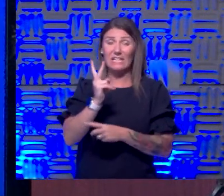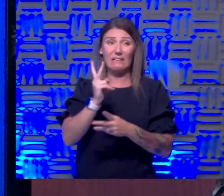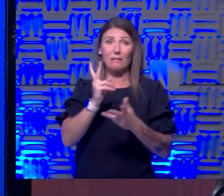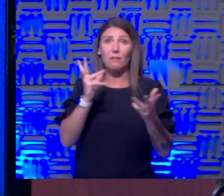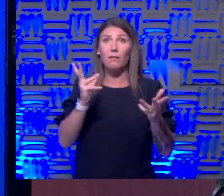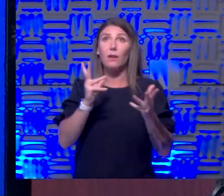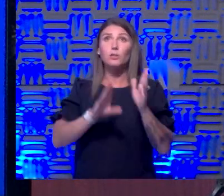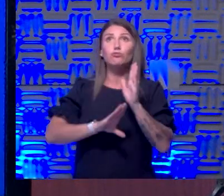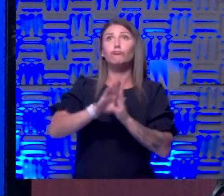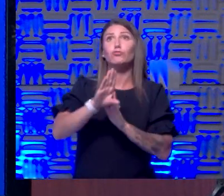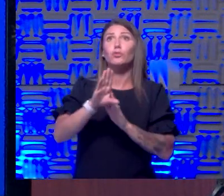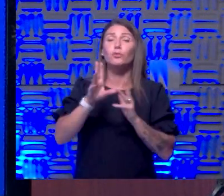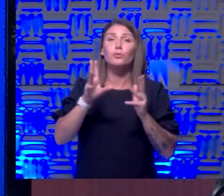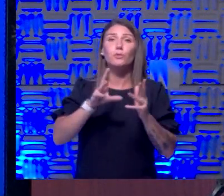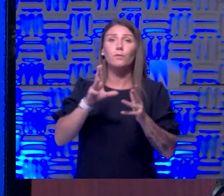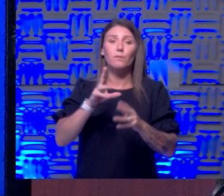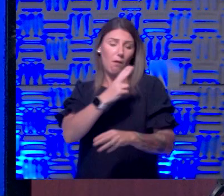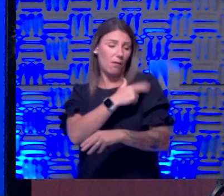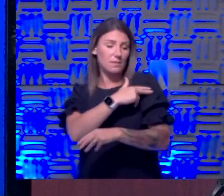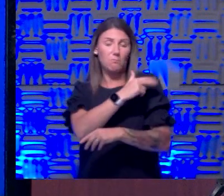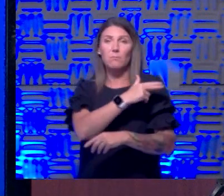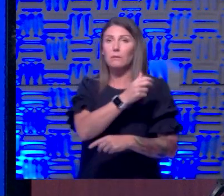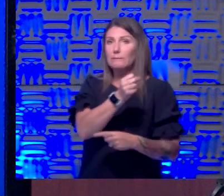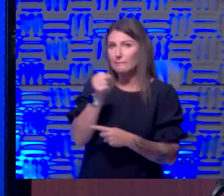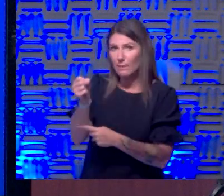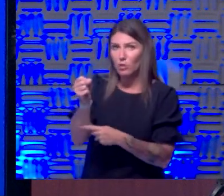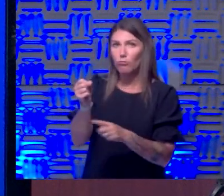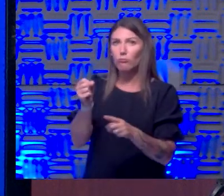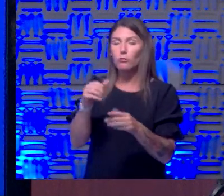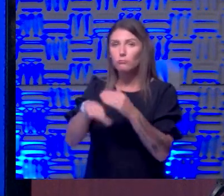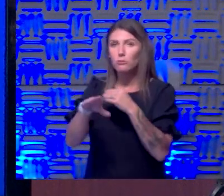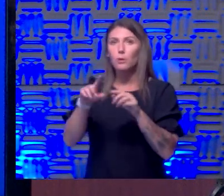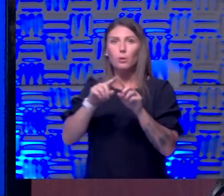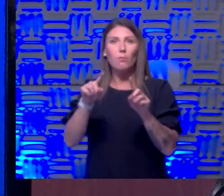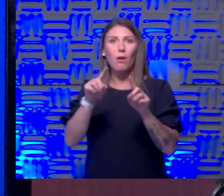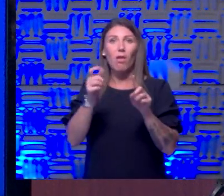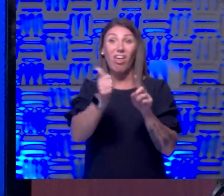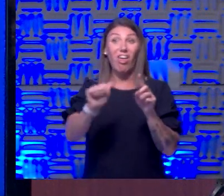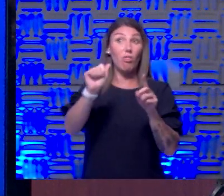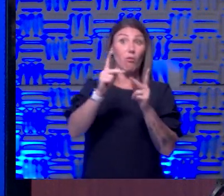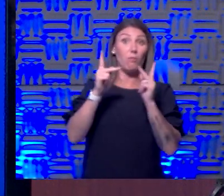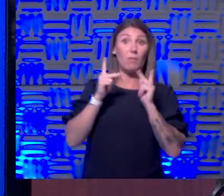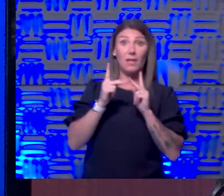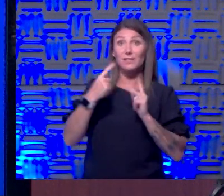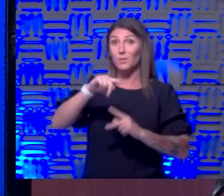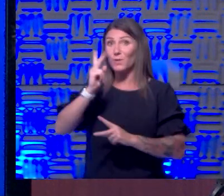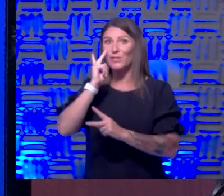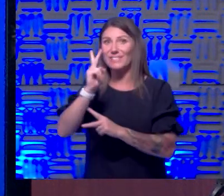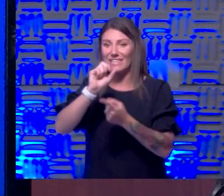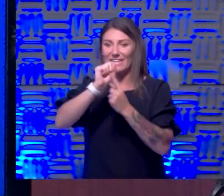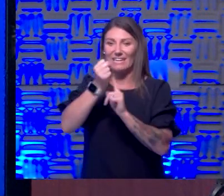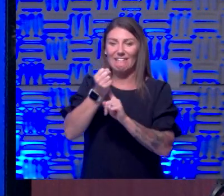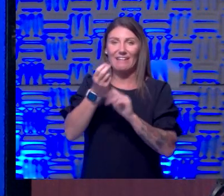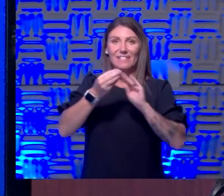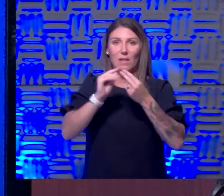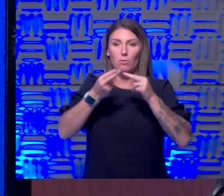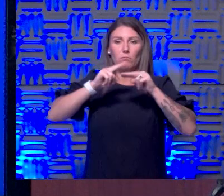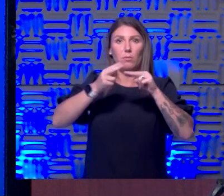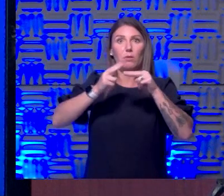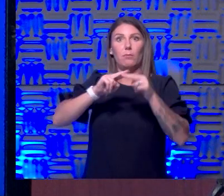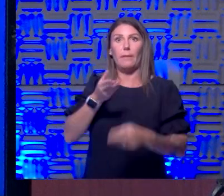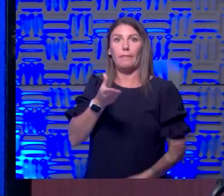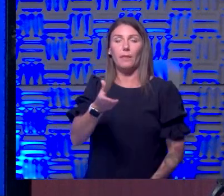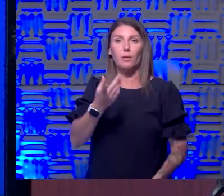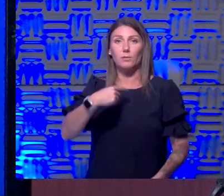overwhelming surge of hospitalizations, but everywhere else where we're seeing these case numbers go up, they're there. And so